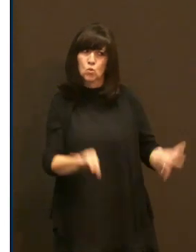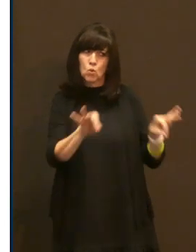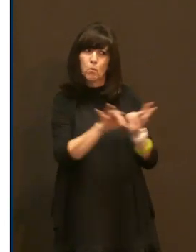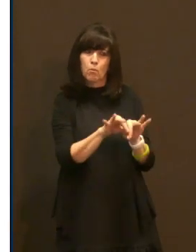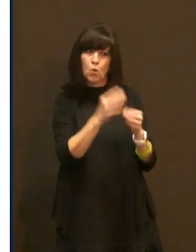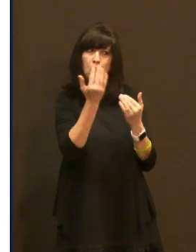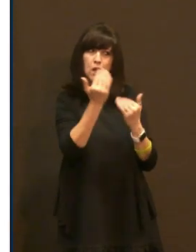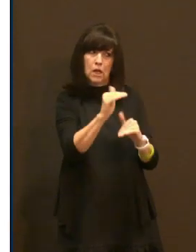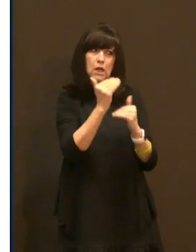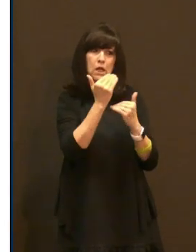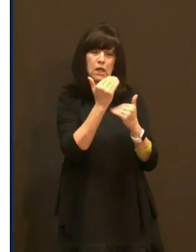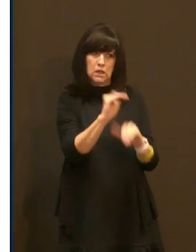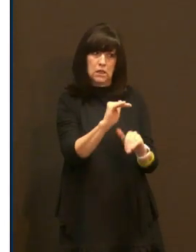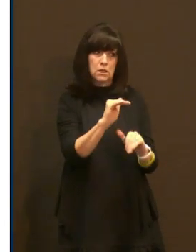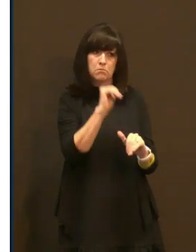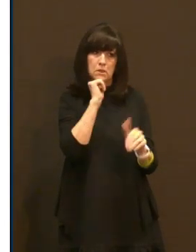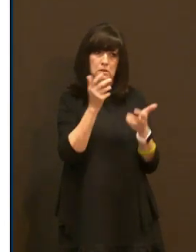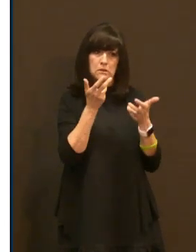proportion of our